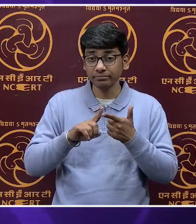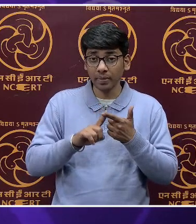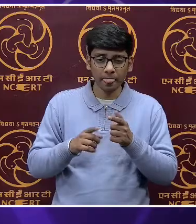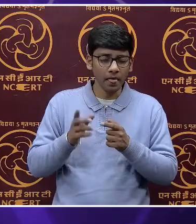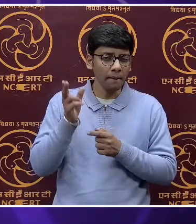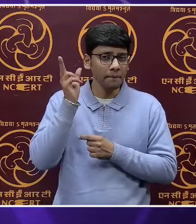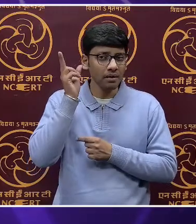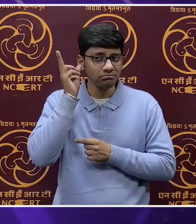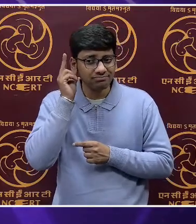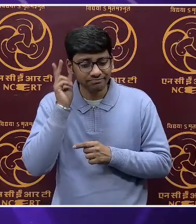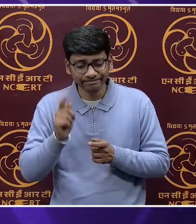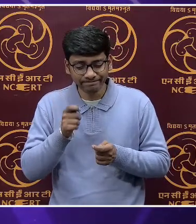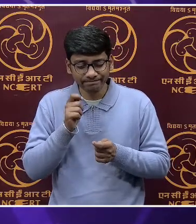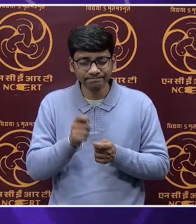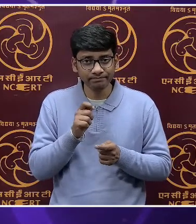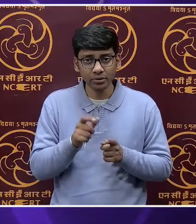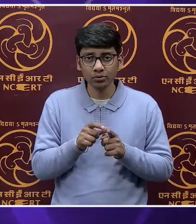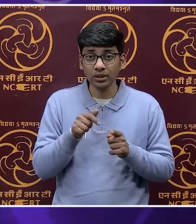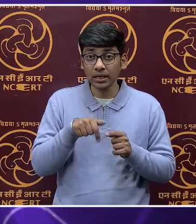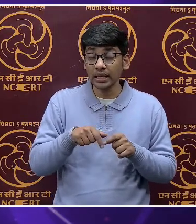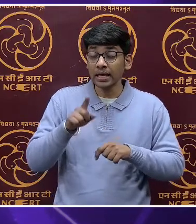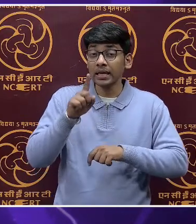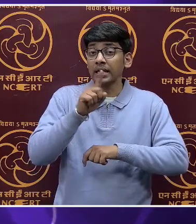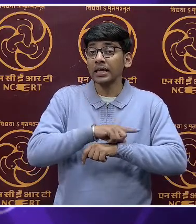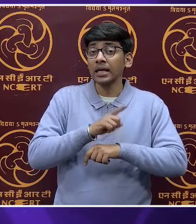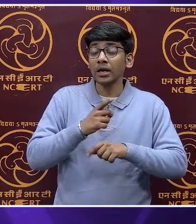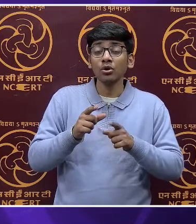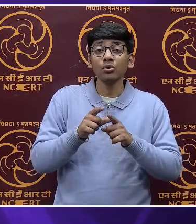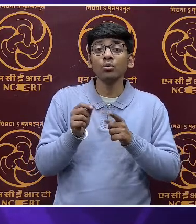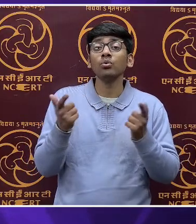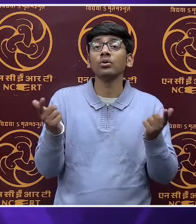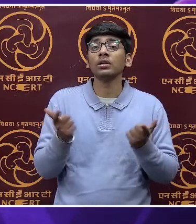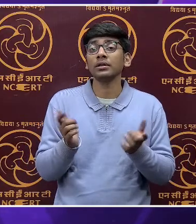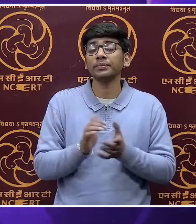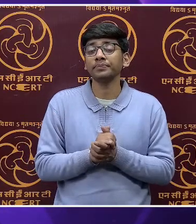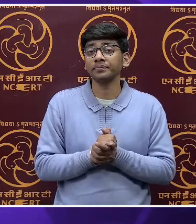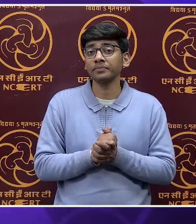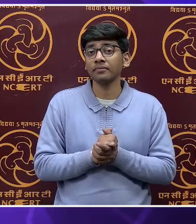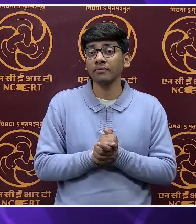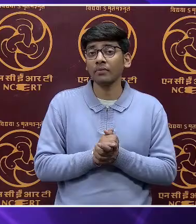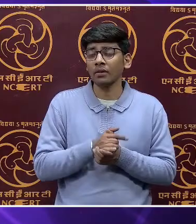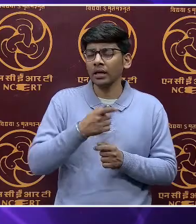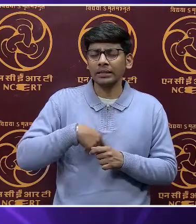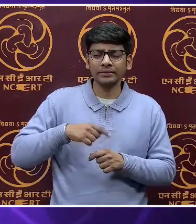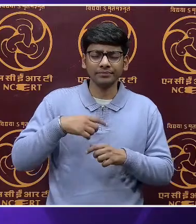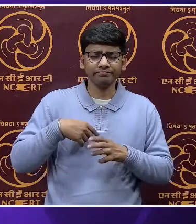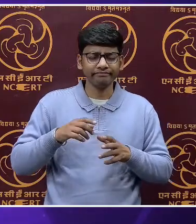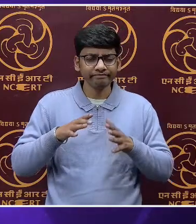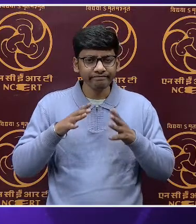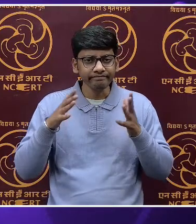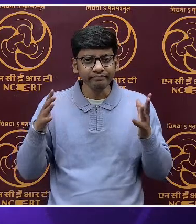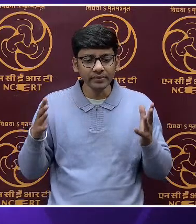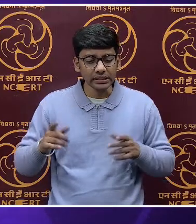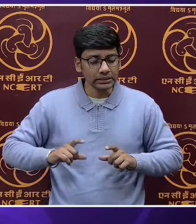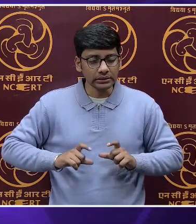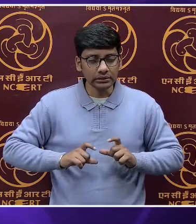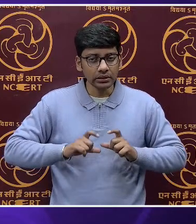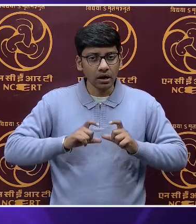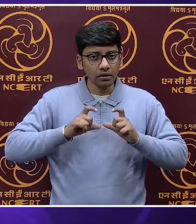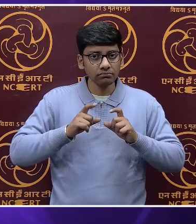beats. And then that day, Evelyn discovered, and of course, yes, very inspiring words